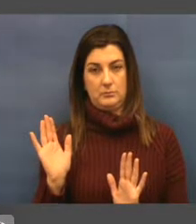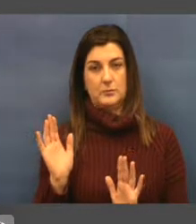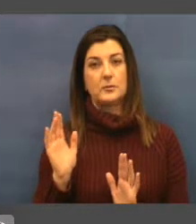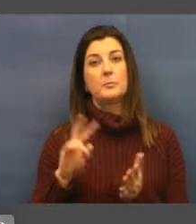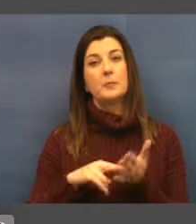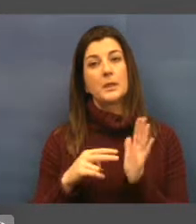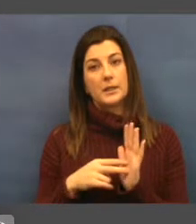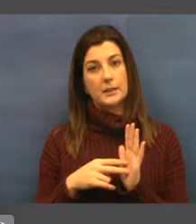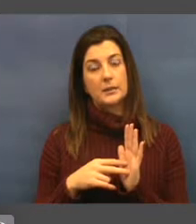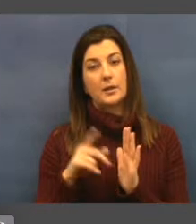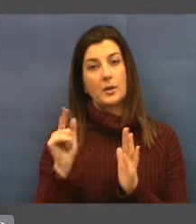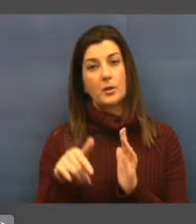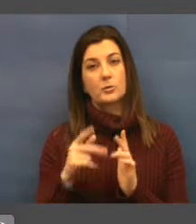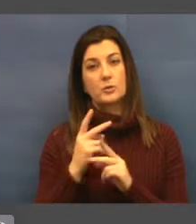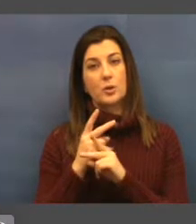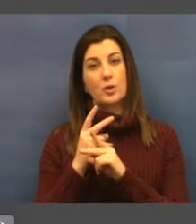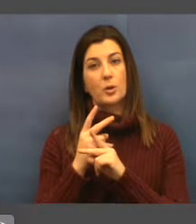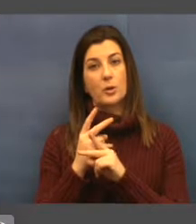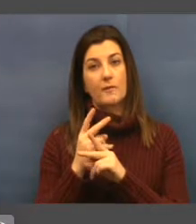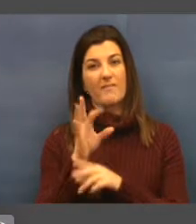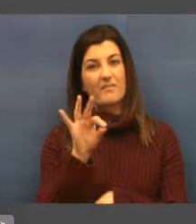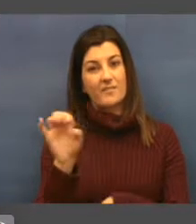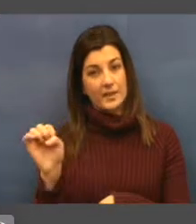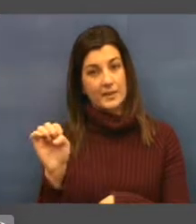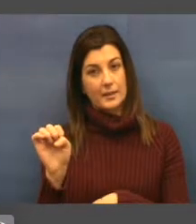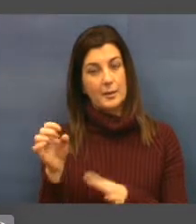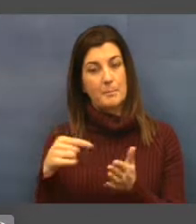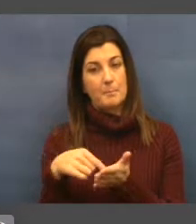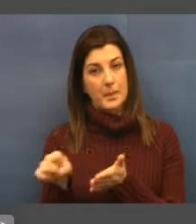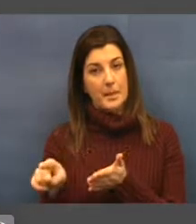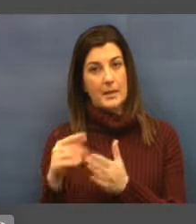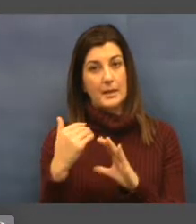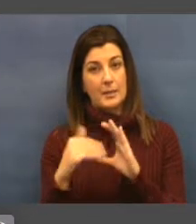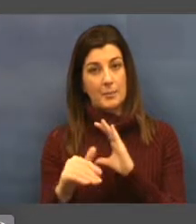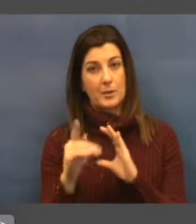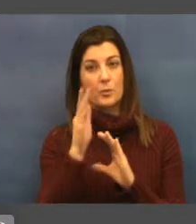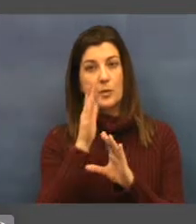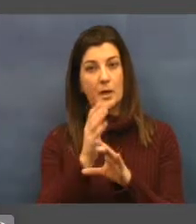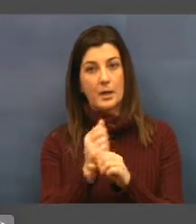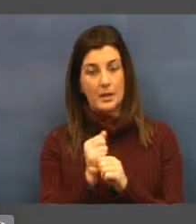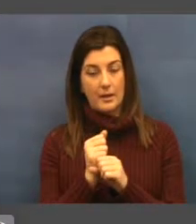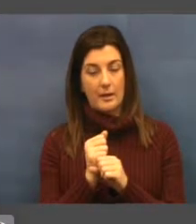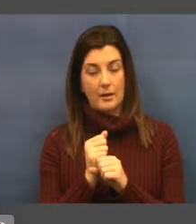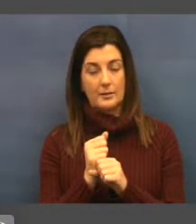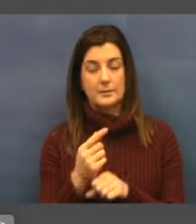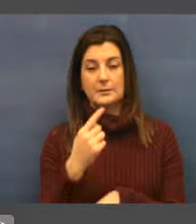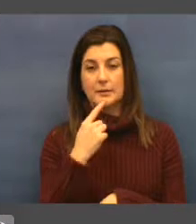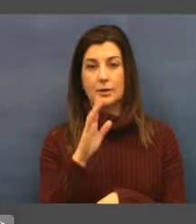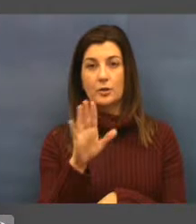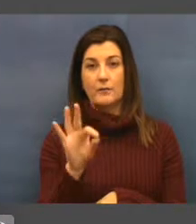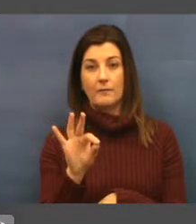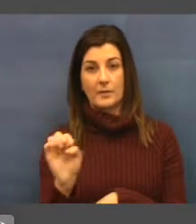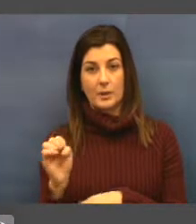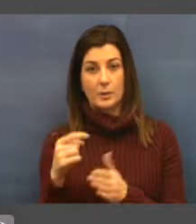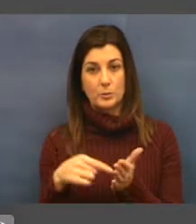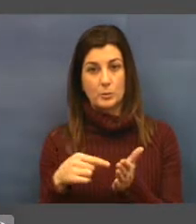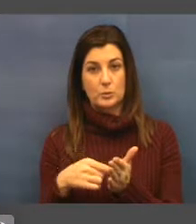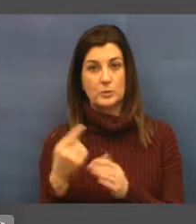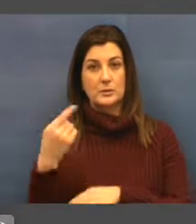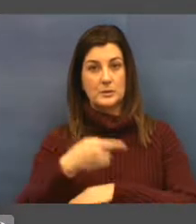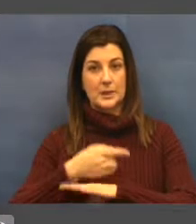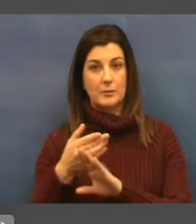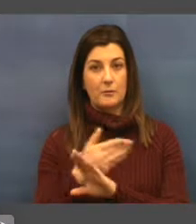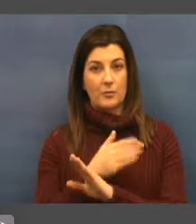In which case, those those fee payment deadline emails that you will get stating that your fees are due the day